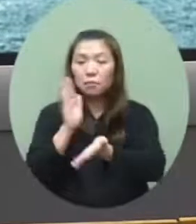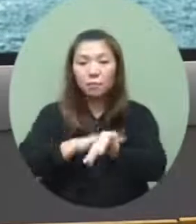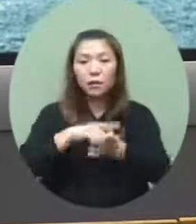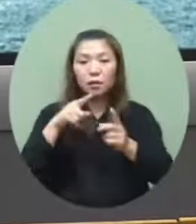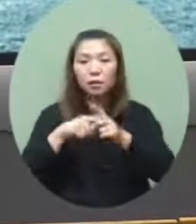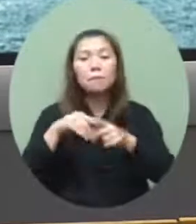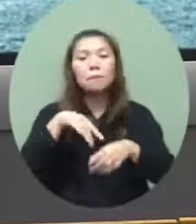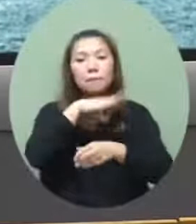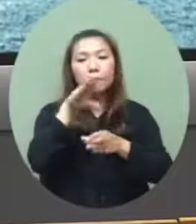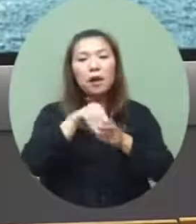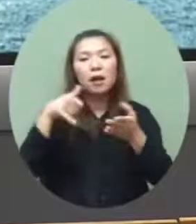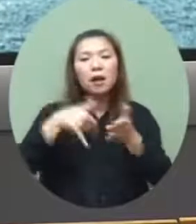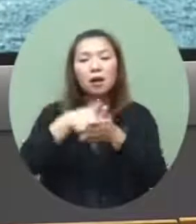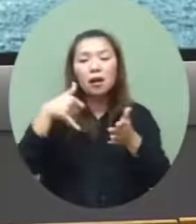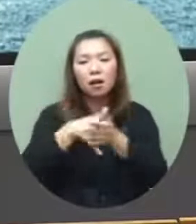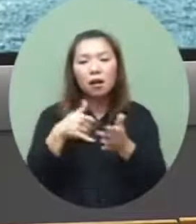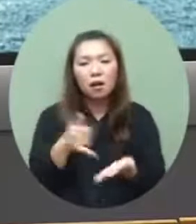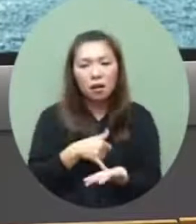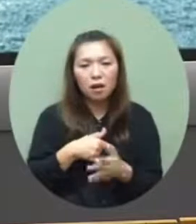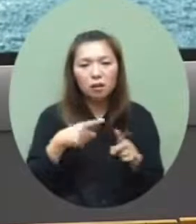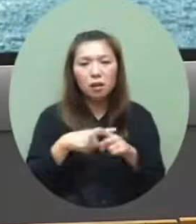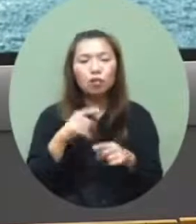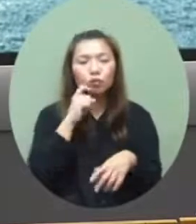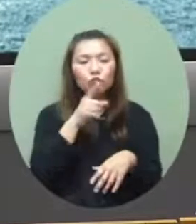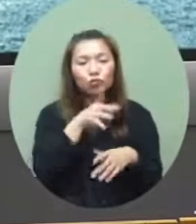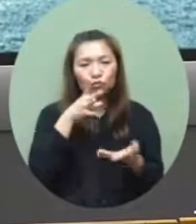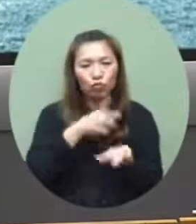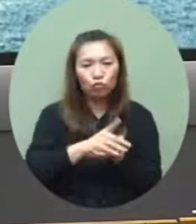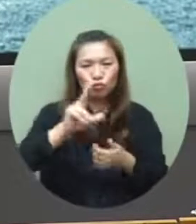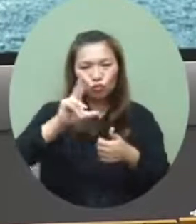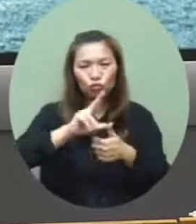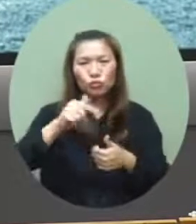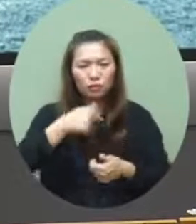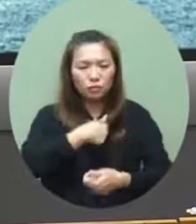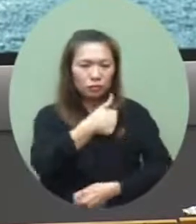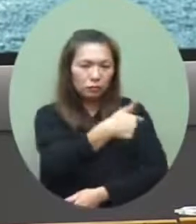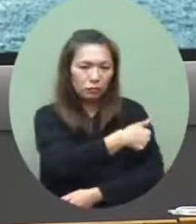that any patients, including the